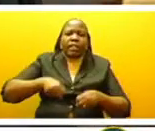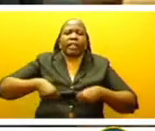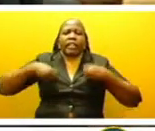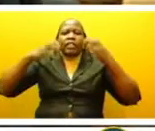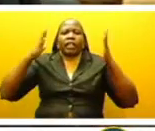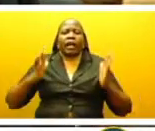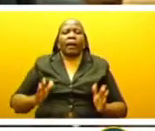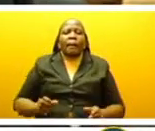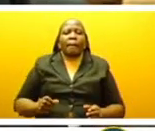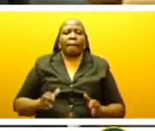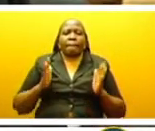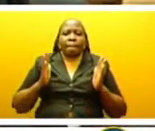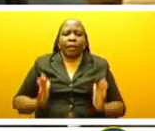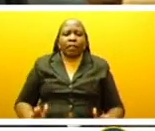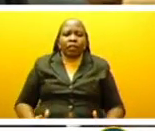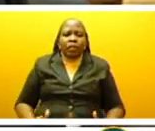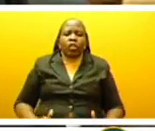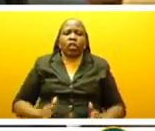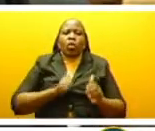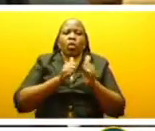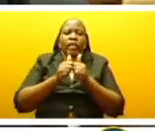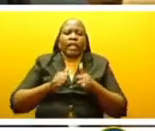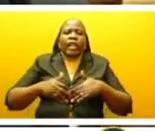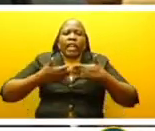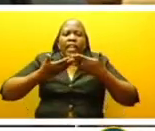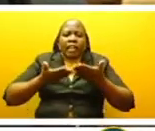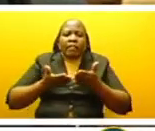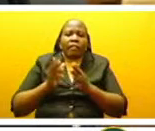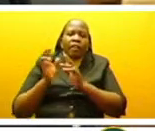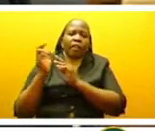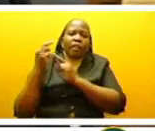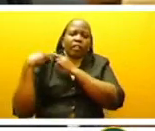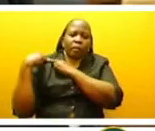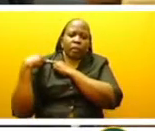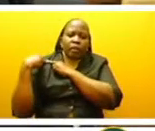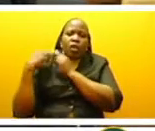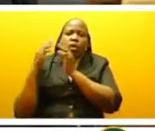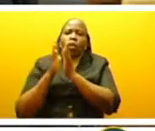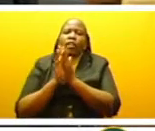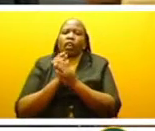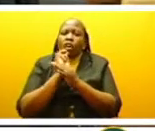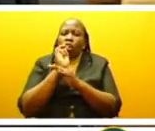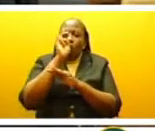then tasks itself with oversight, strategy,